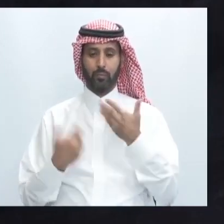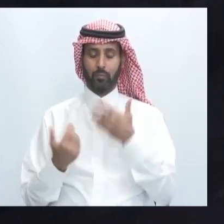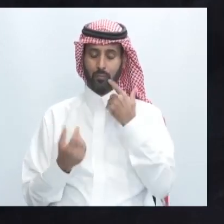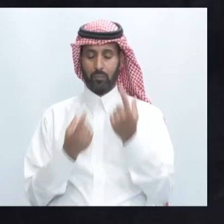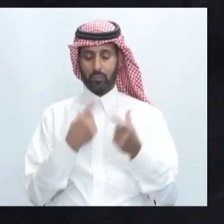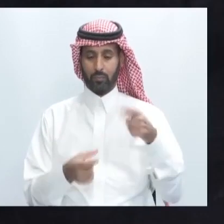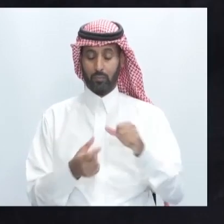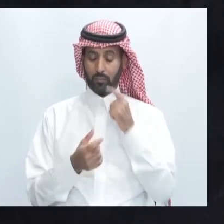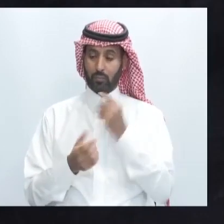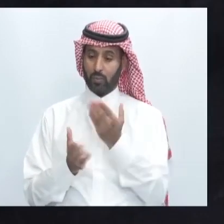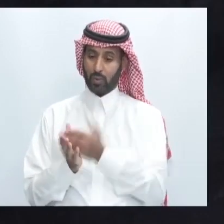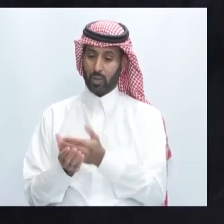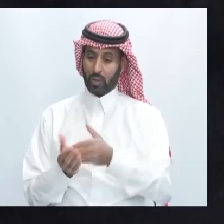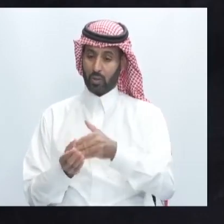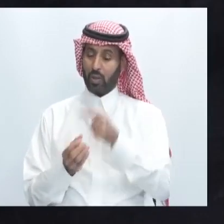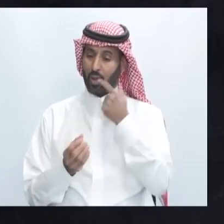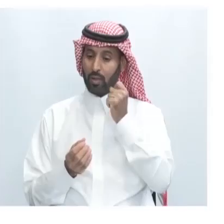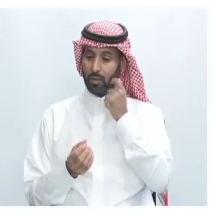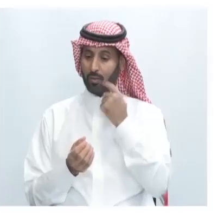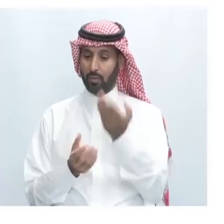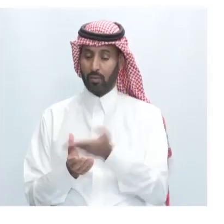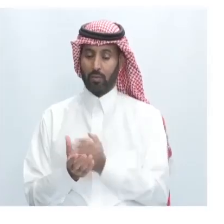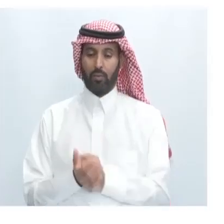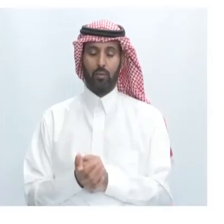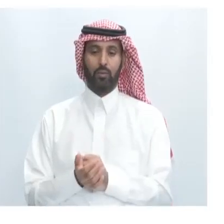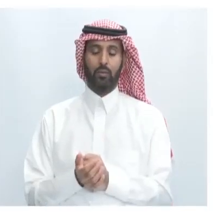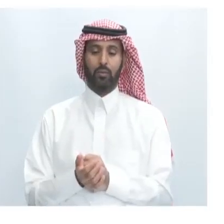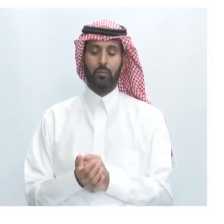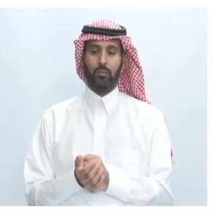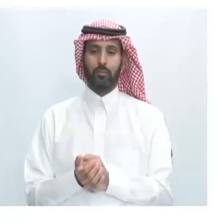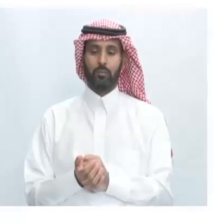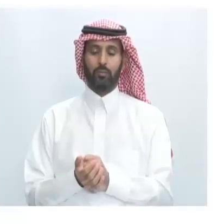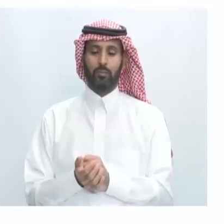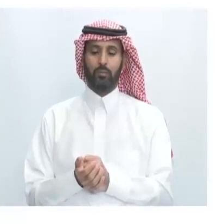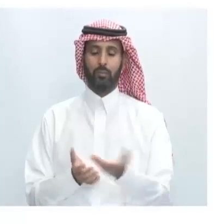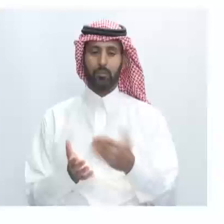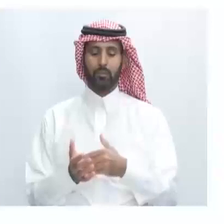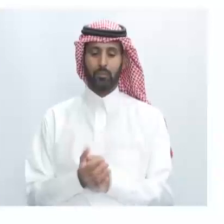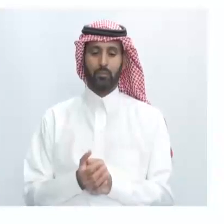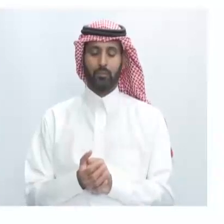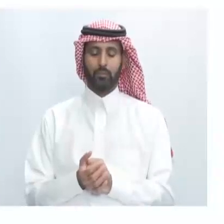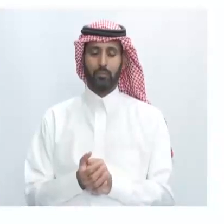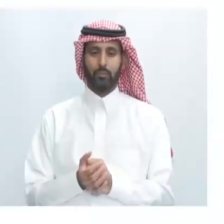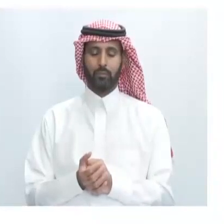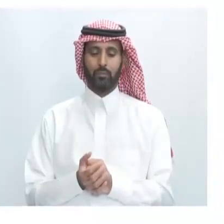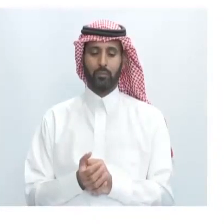meetings, they give each other money in red envelopes. Let's continue with this article, the last part of the